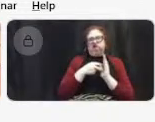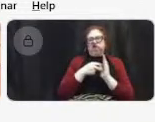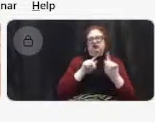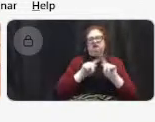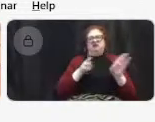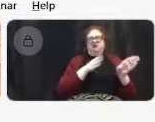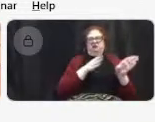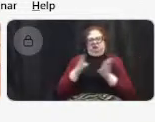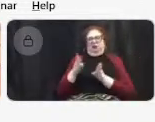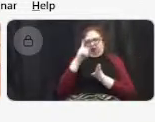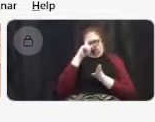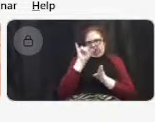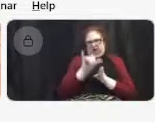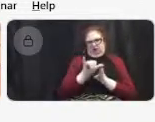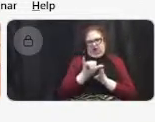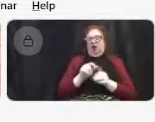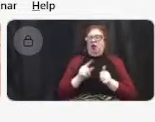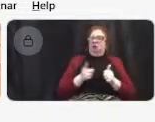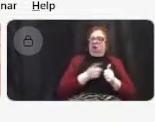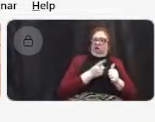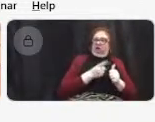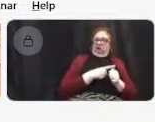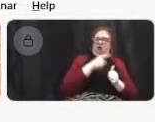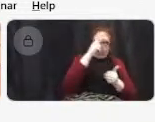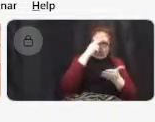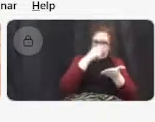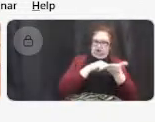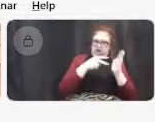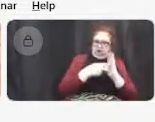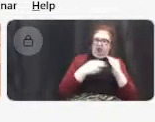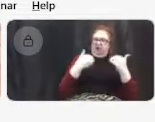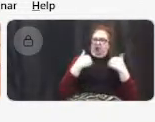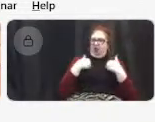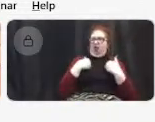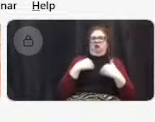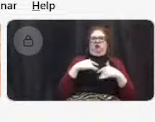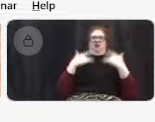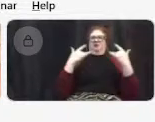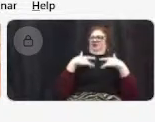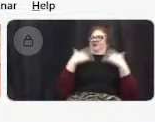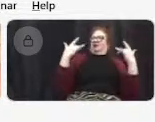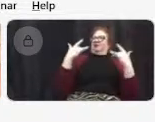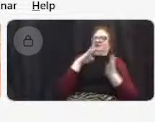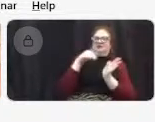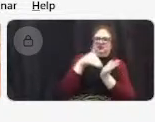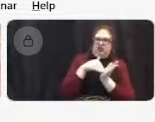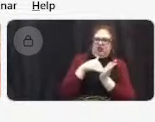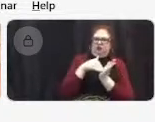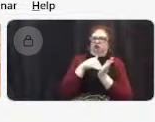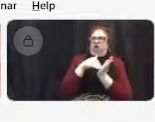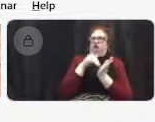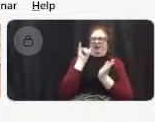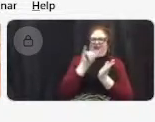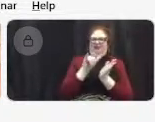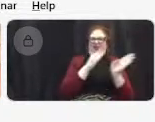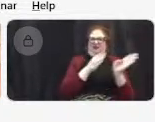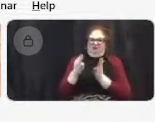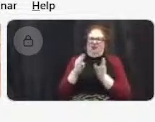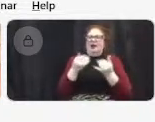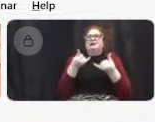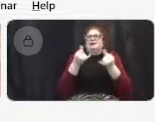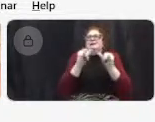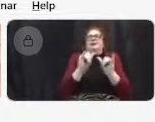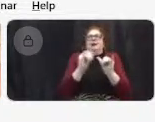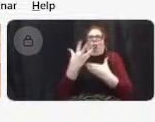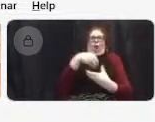initially had intended to have an event center. A lot of that plan still incorporates his event center